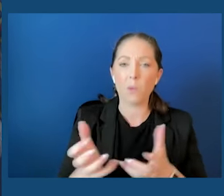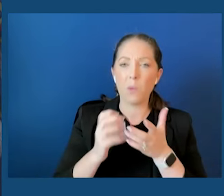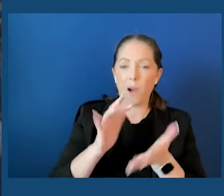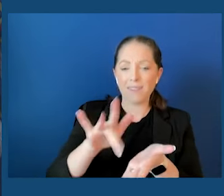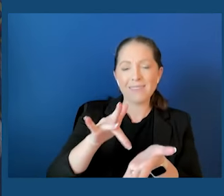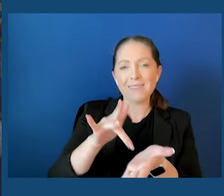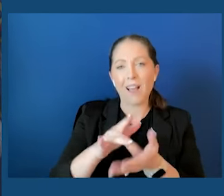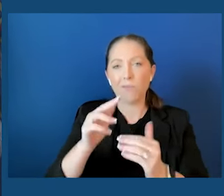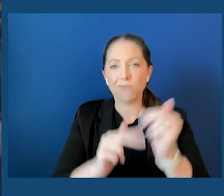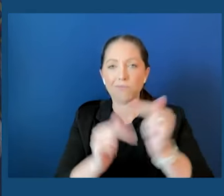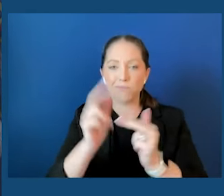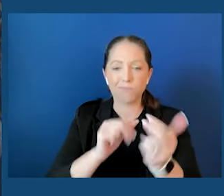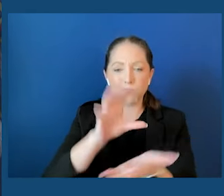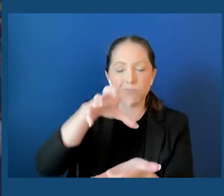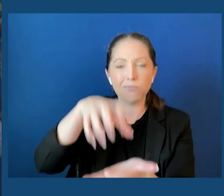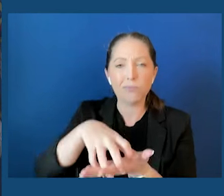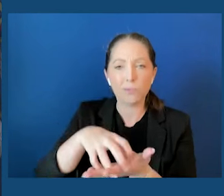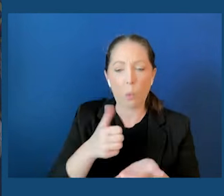trauma.